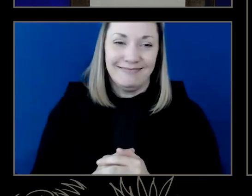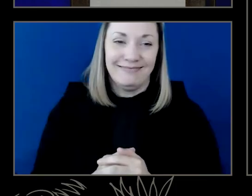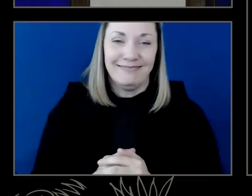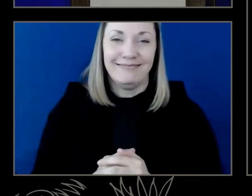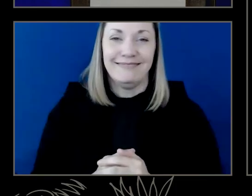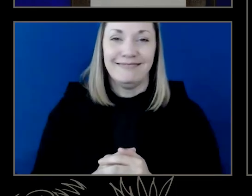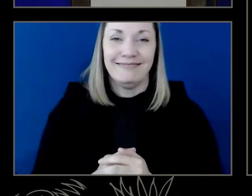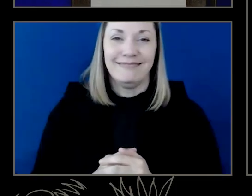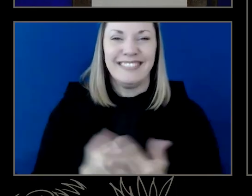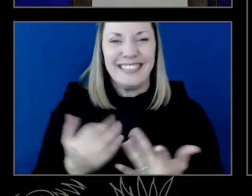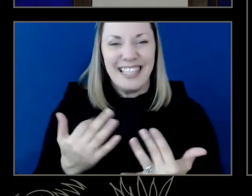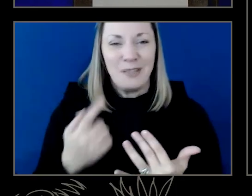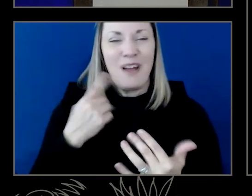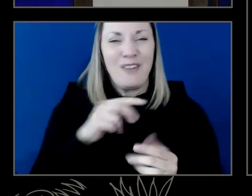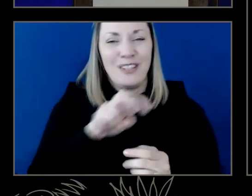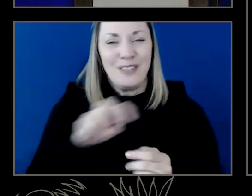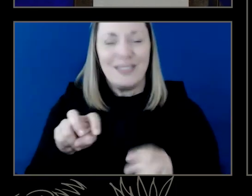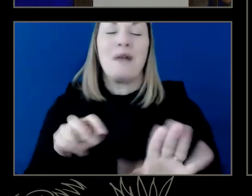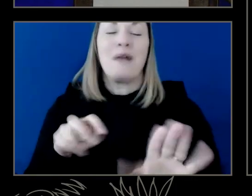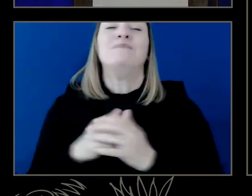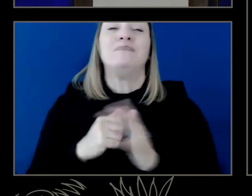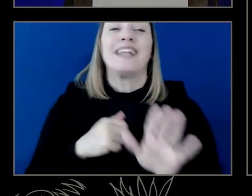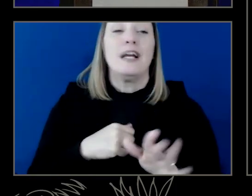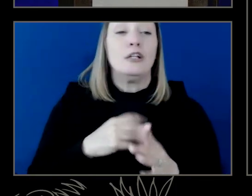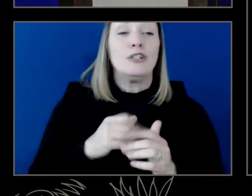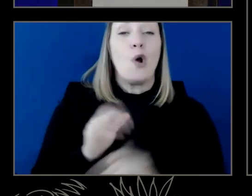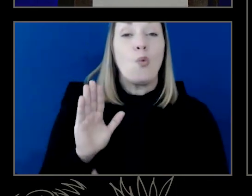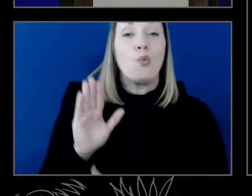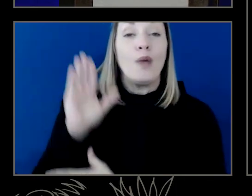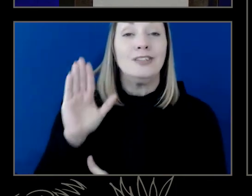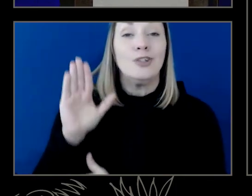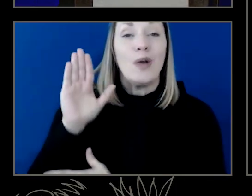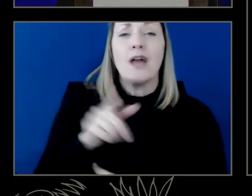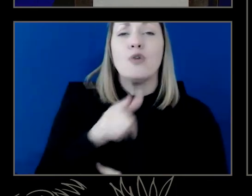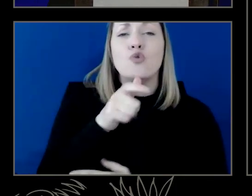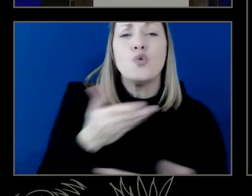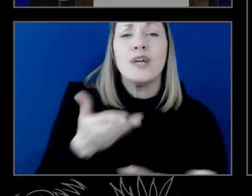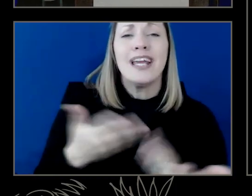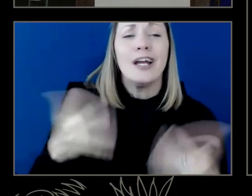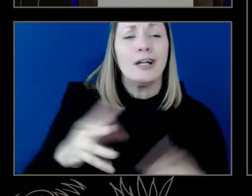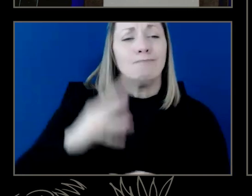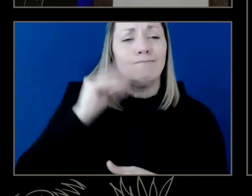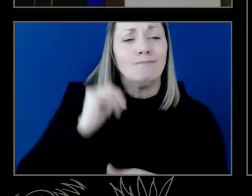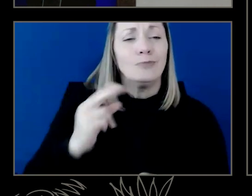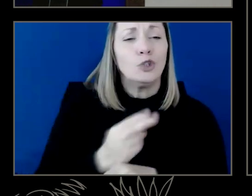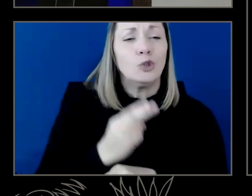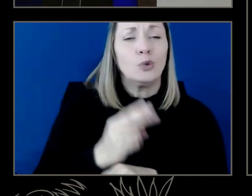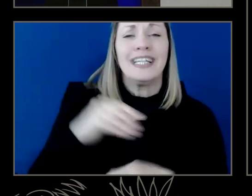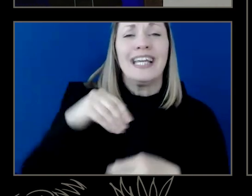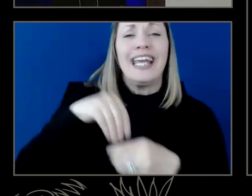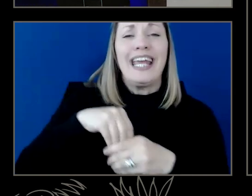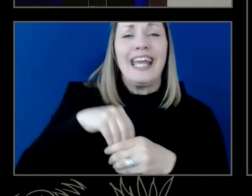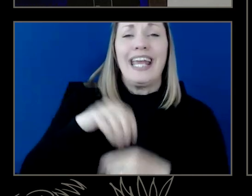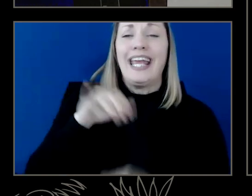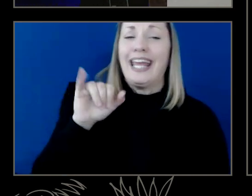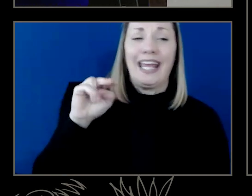Let's wait for the transition. Okay, raise your hand who here has worked with infrastructure before?